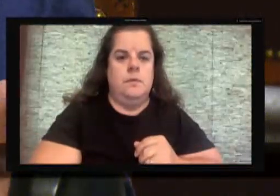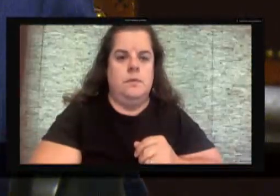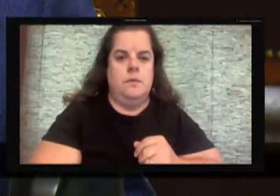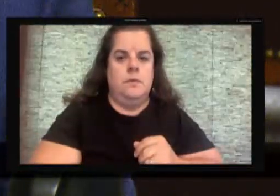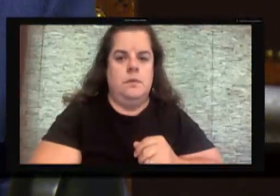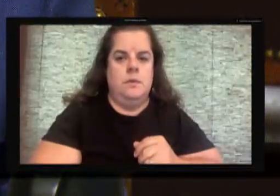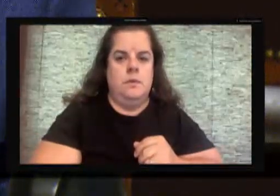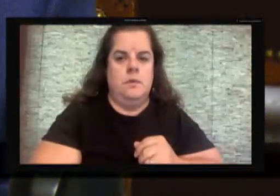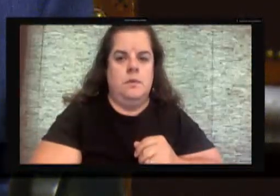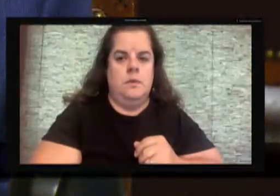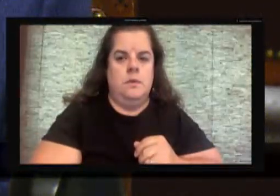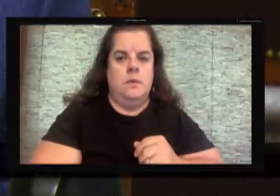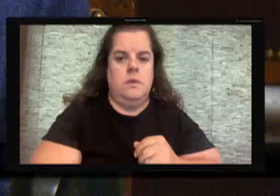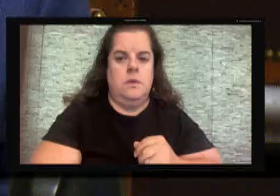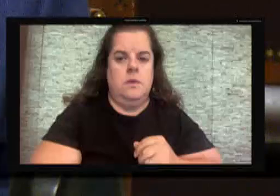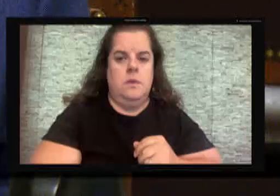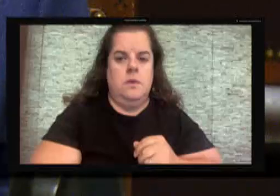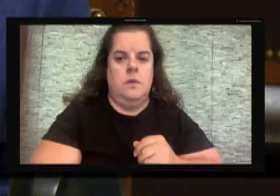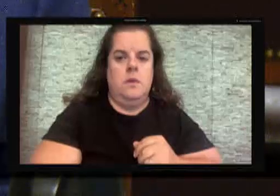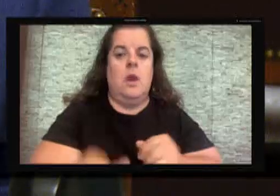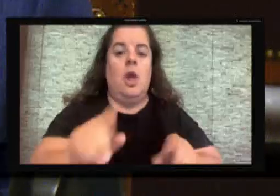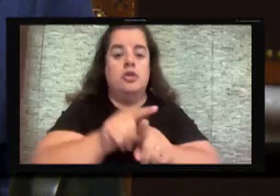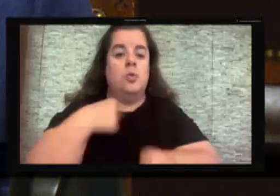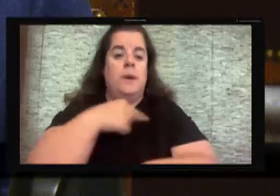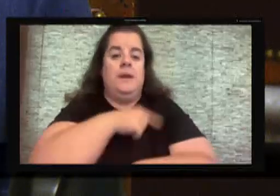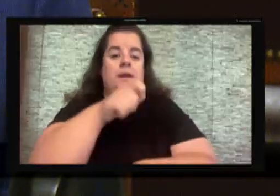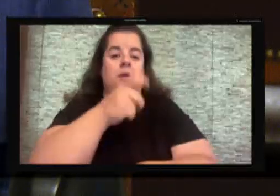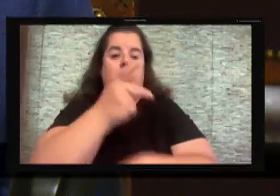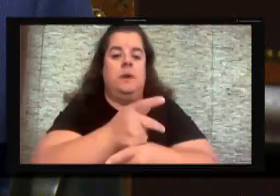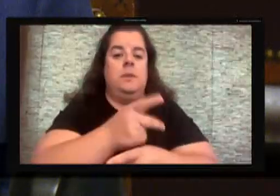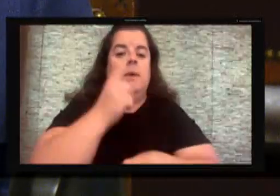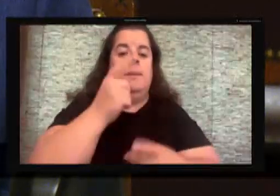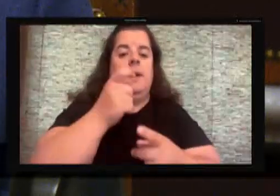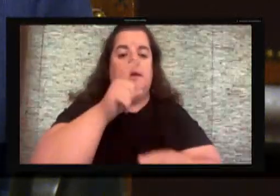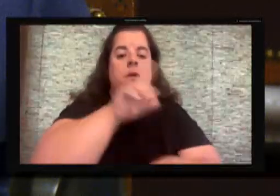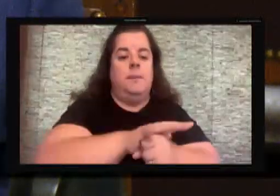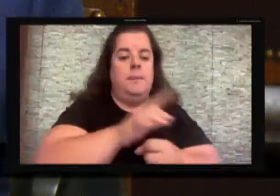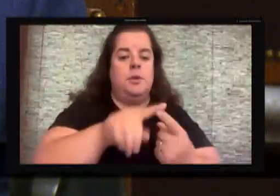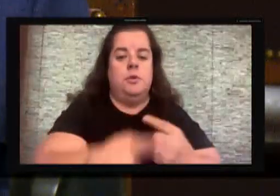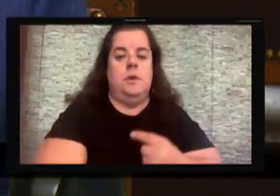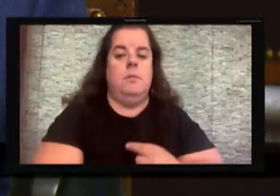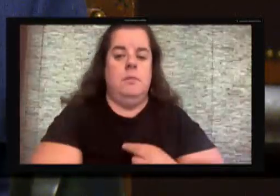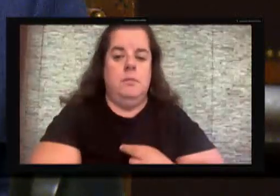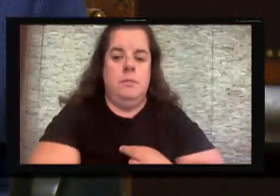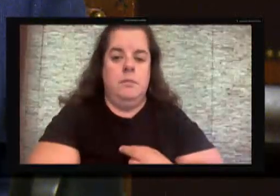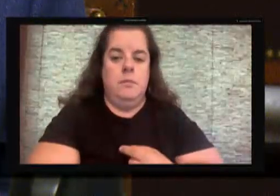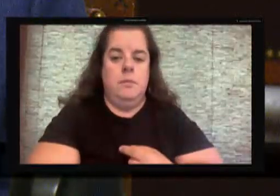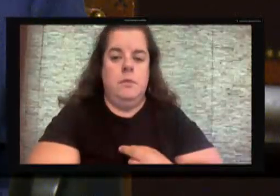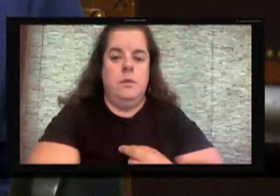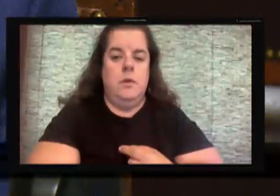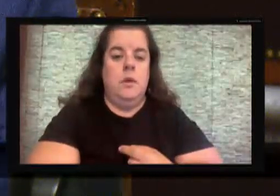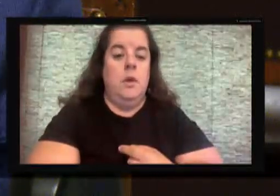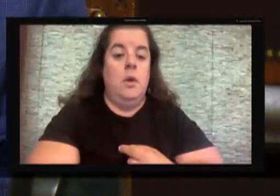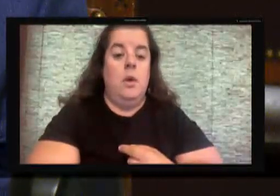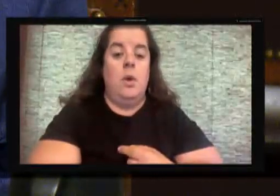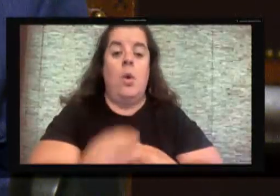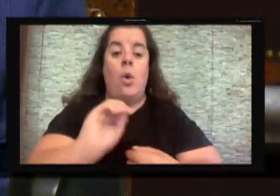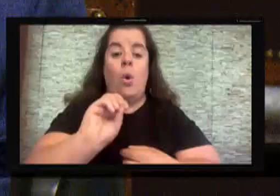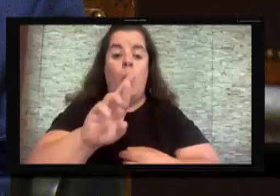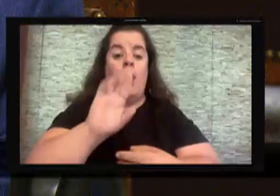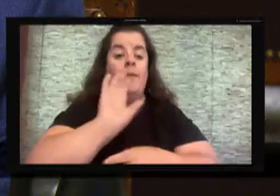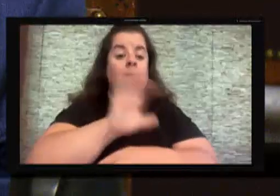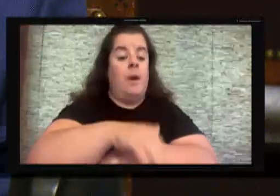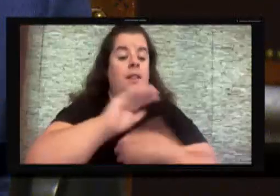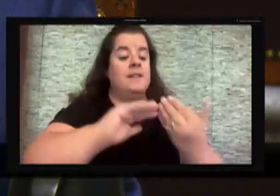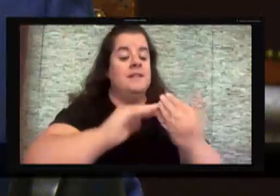You know, we need to retain them by getting a commitment from them, or make the municipalities pay. You know, and I know this is